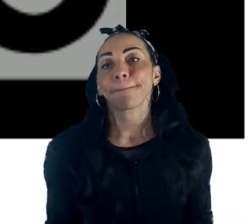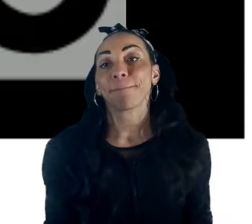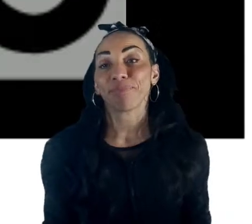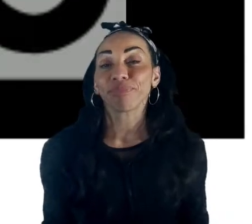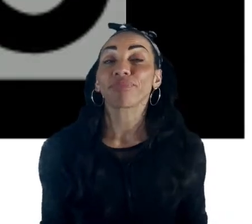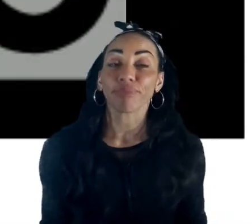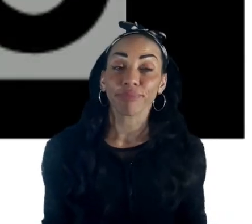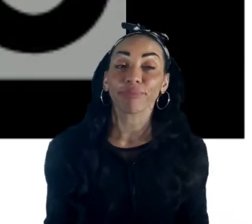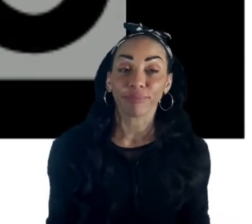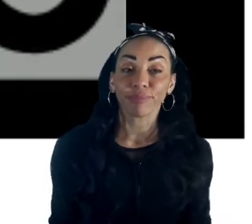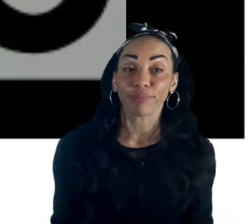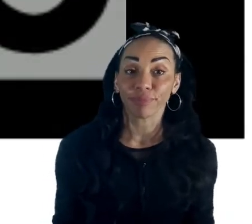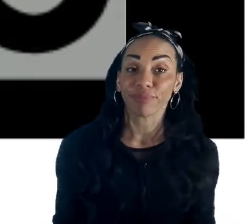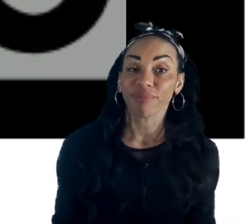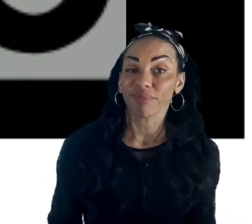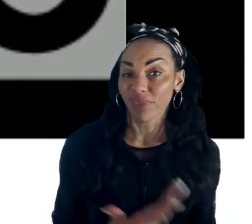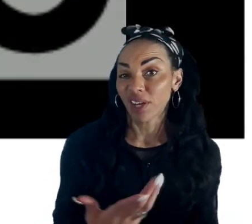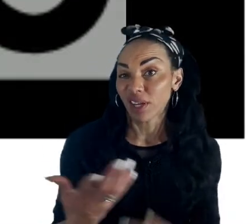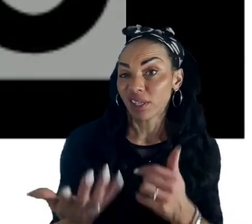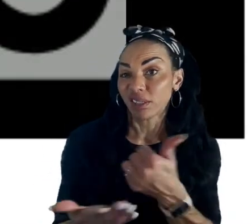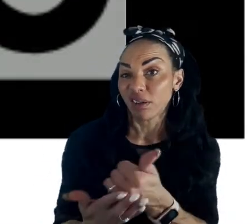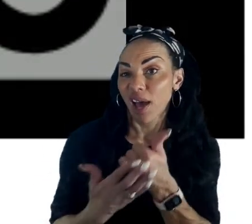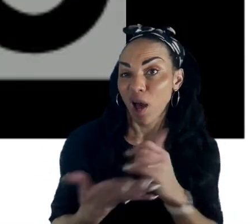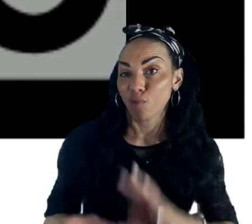to make the piece that I want to make in this moment.